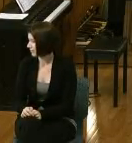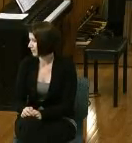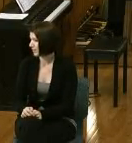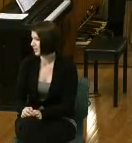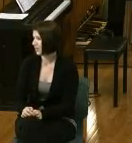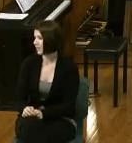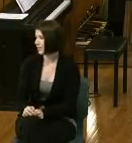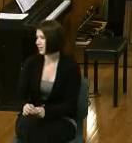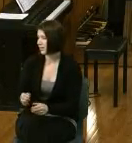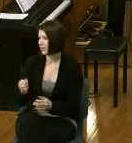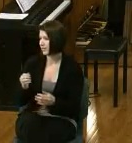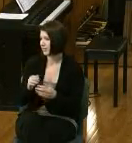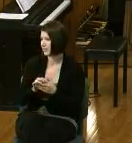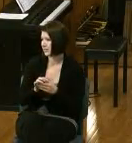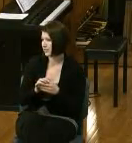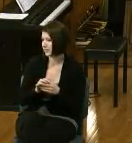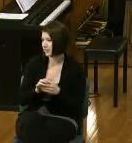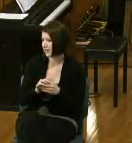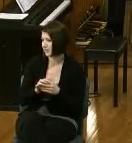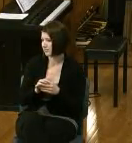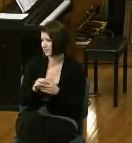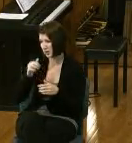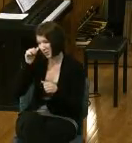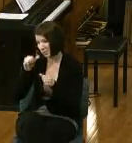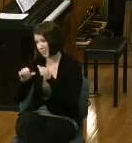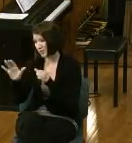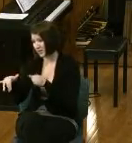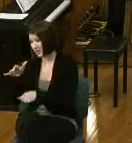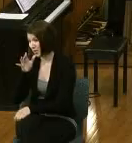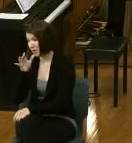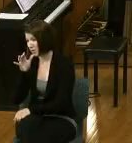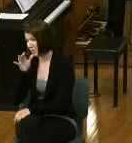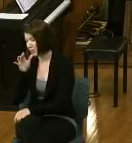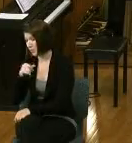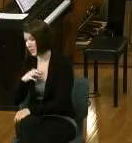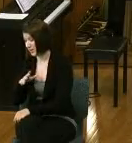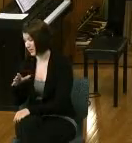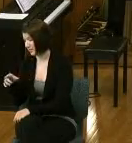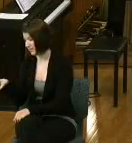that lady 150 years ago was my great-great-grandmother, and